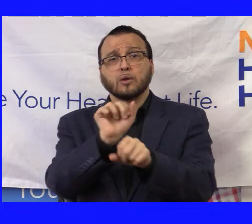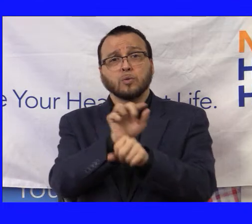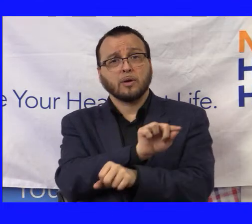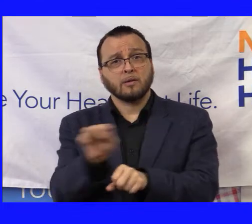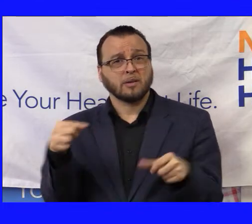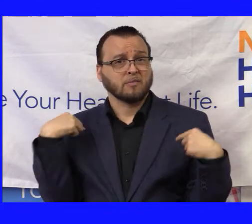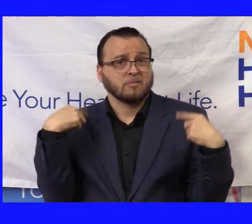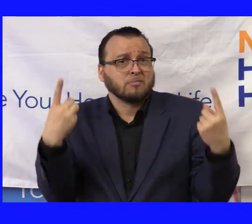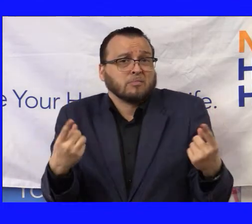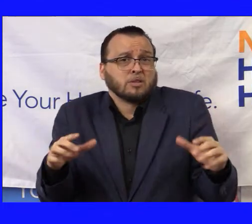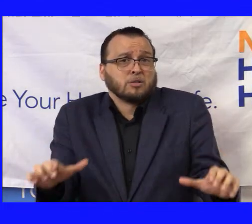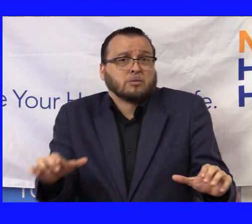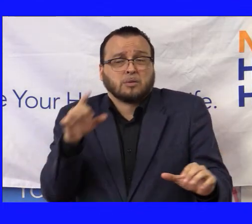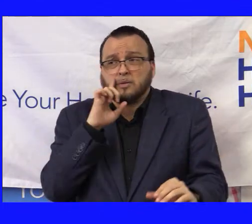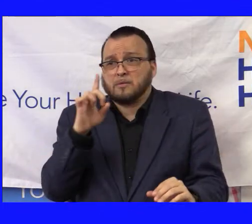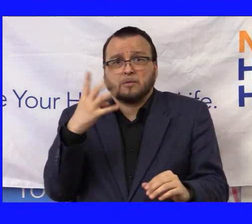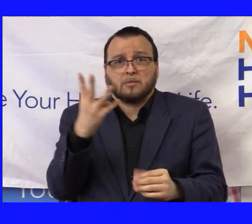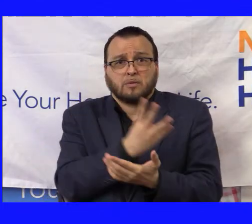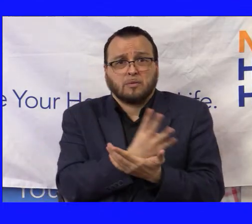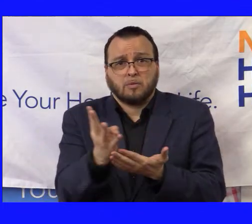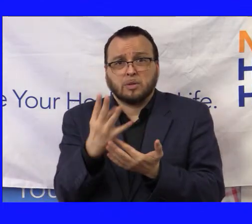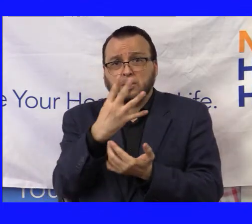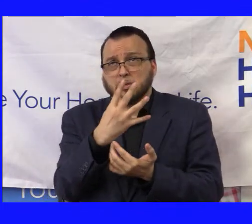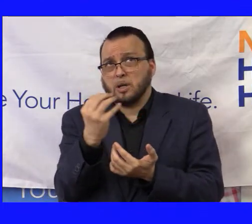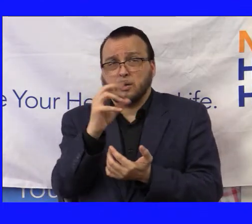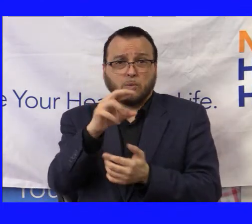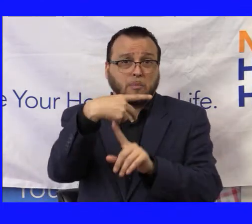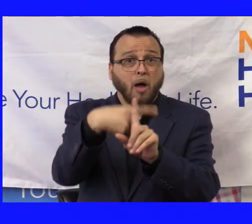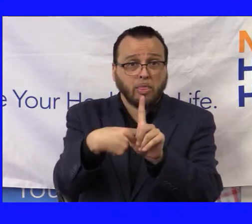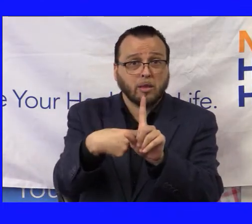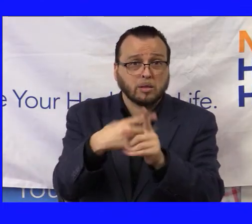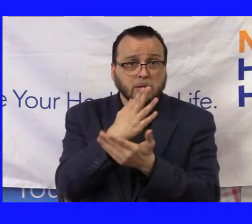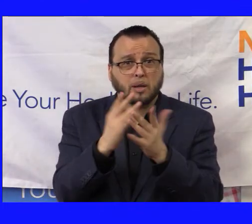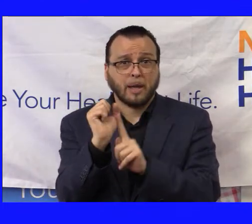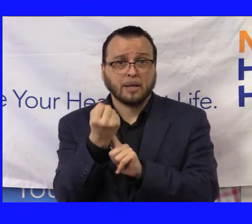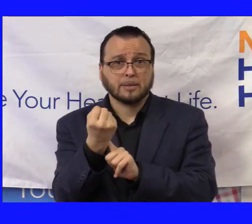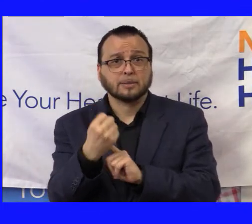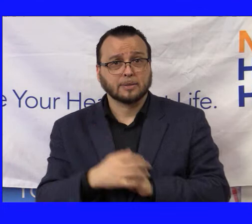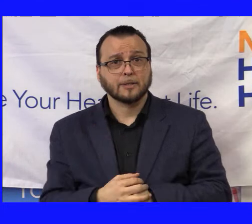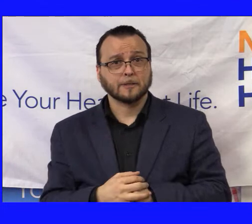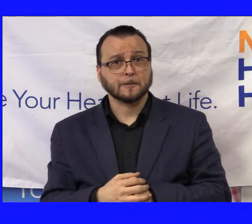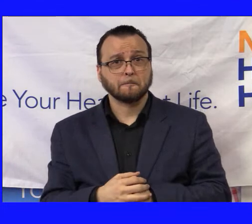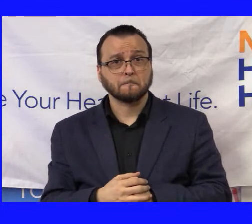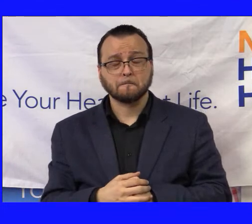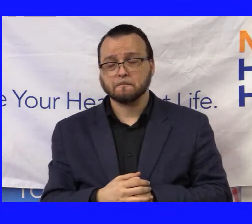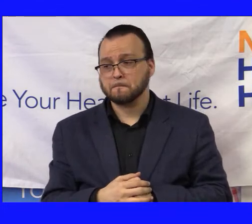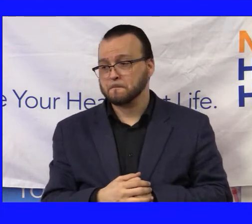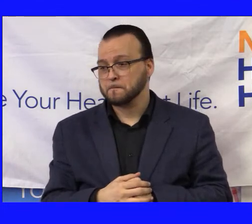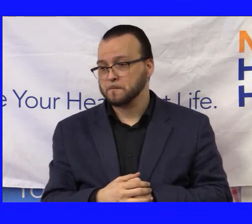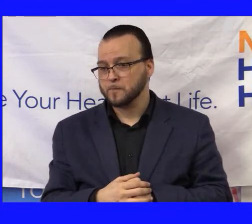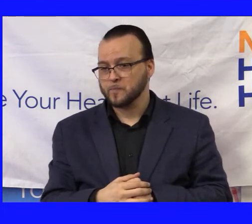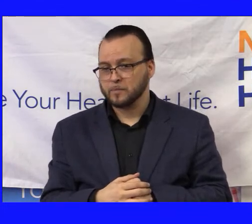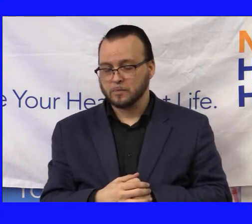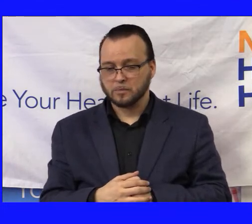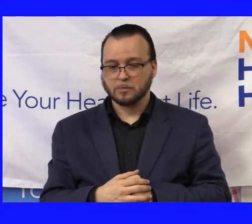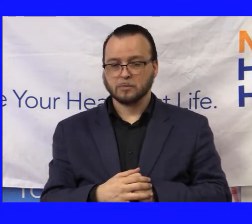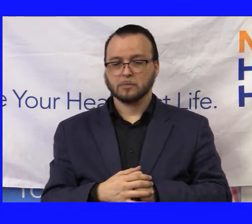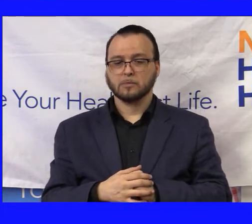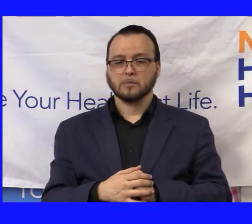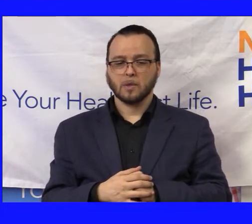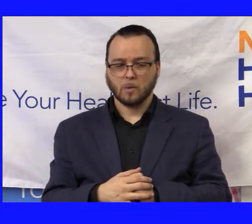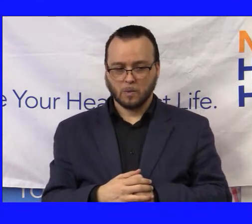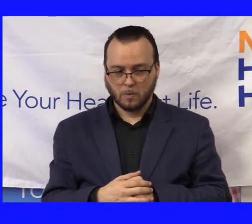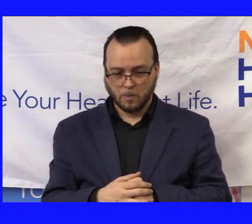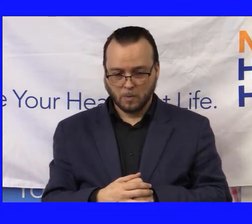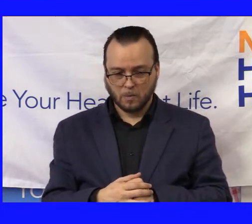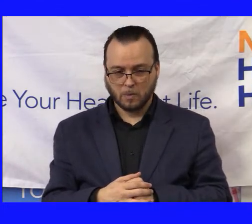already been doing for the last couple weeks and or months in some cases. Jonathan. In that case, following up on